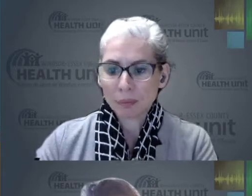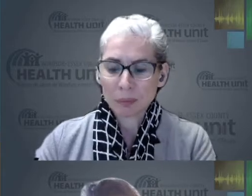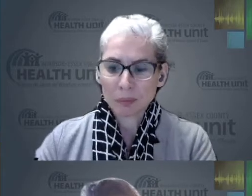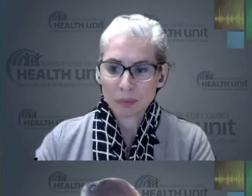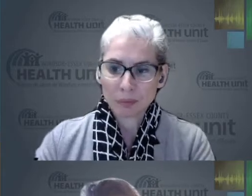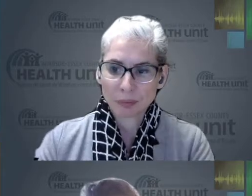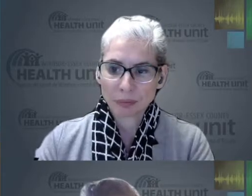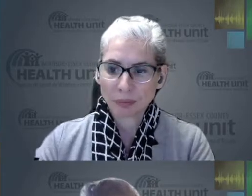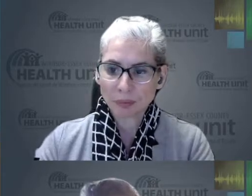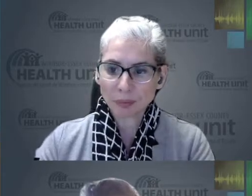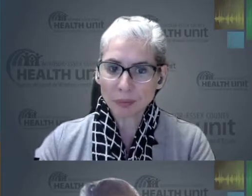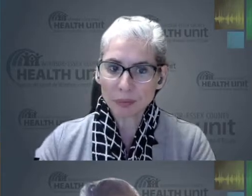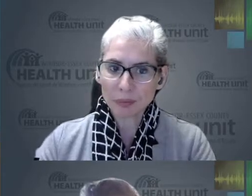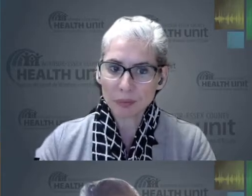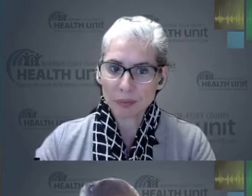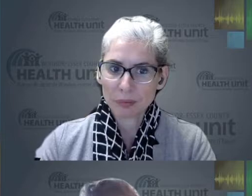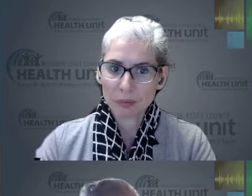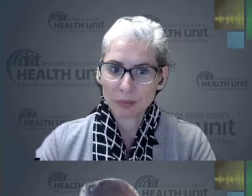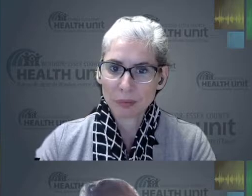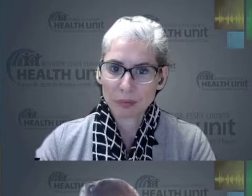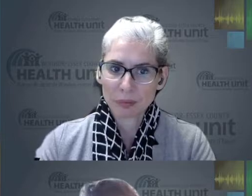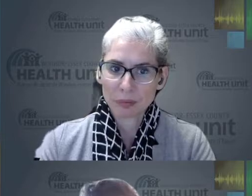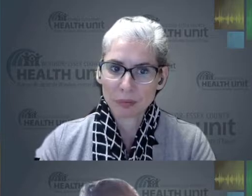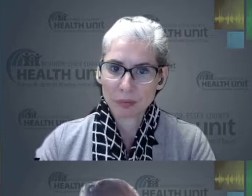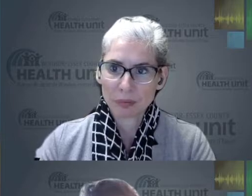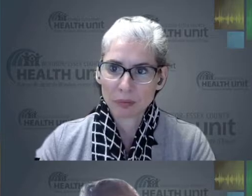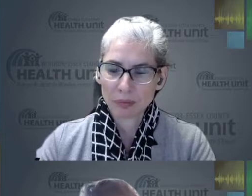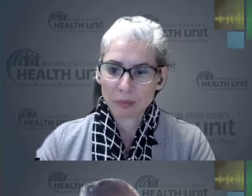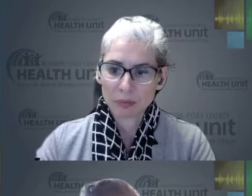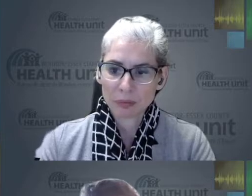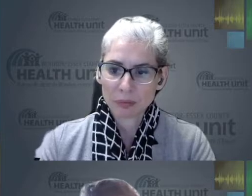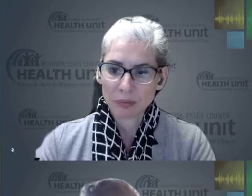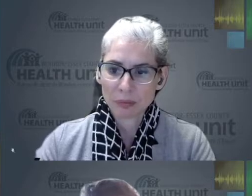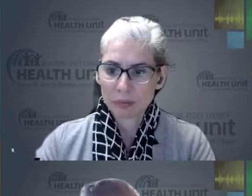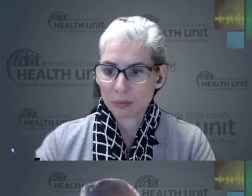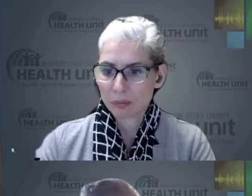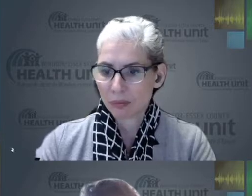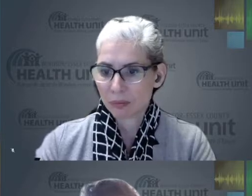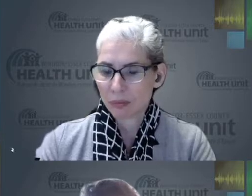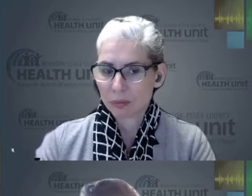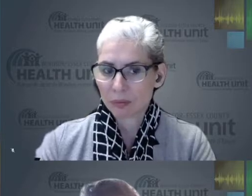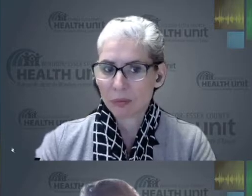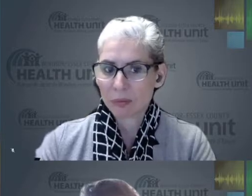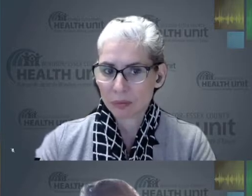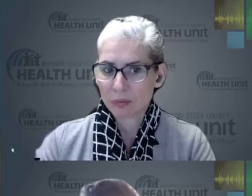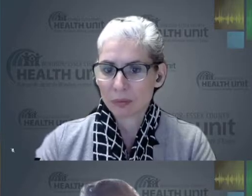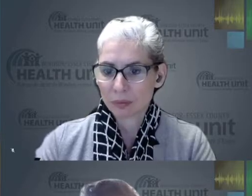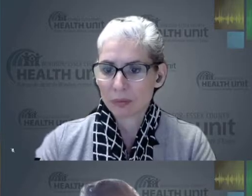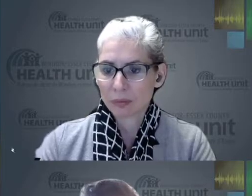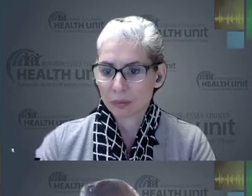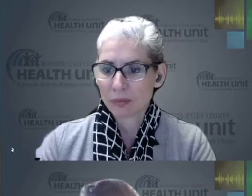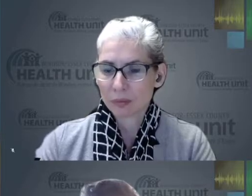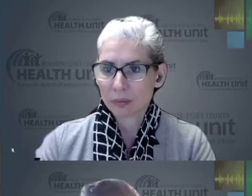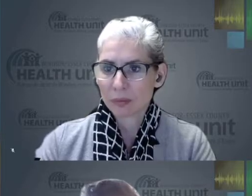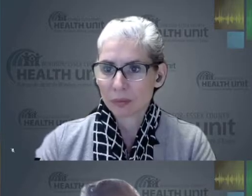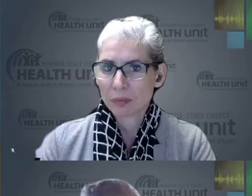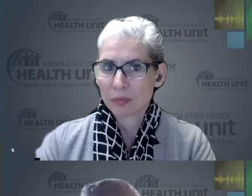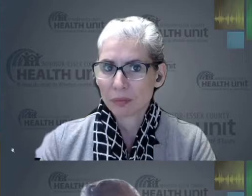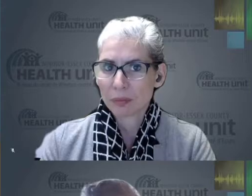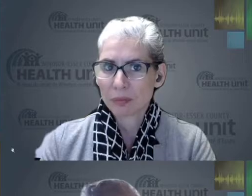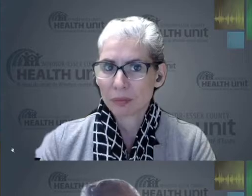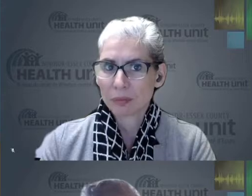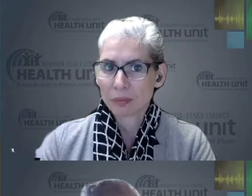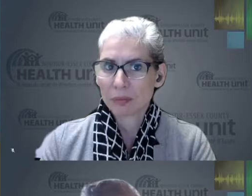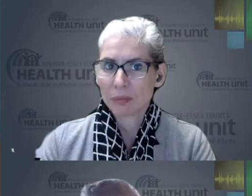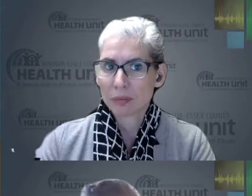heading, it could ebb and flow. We've also seen a reopening of schools as well. So we will continue to monitor to